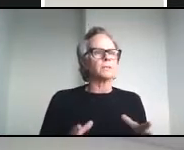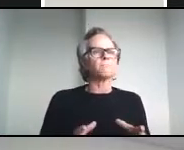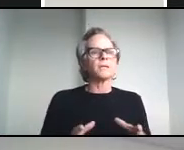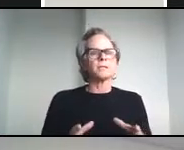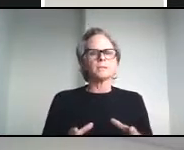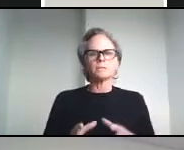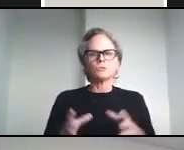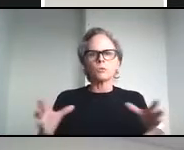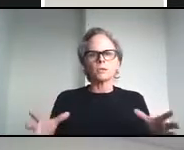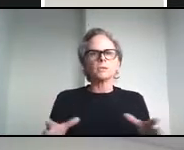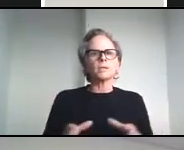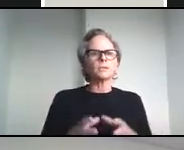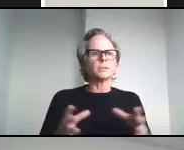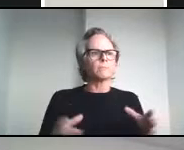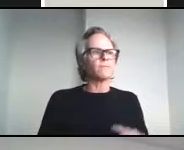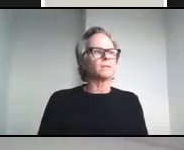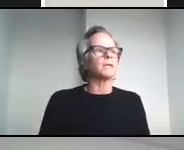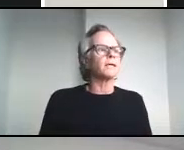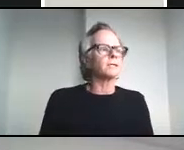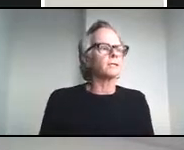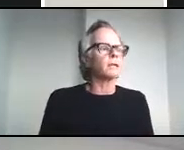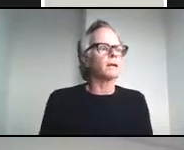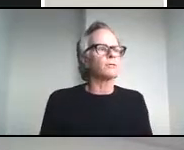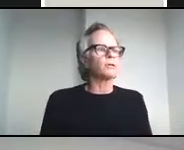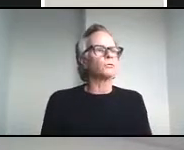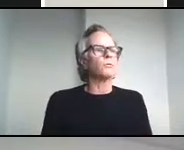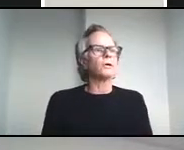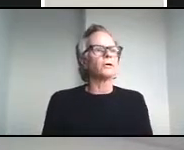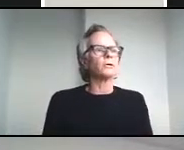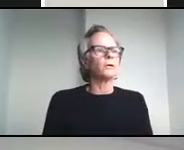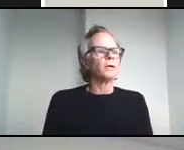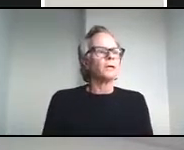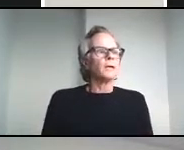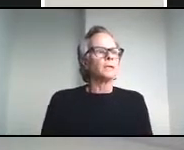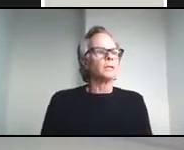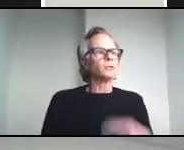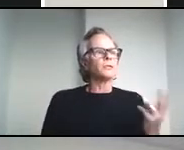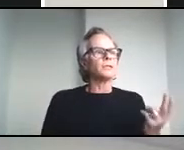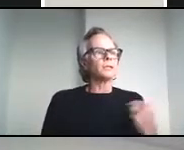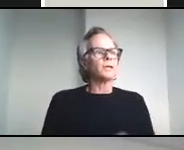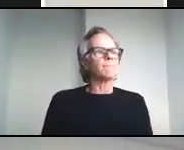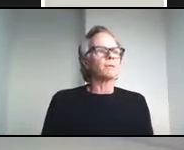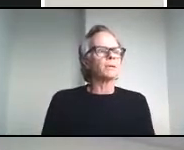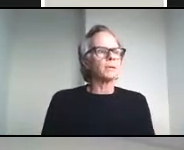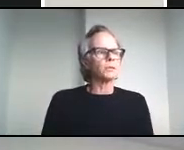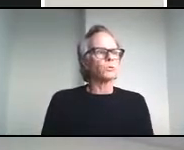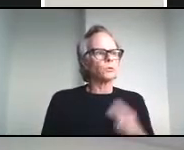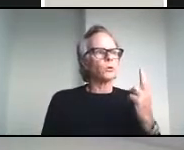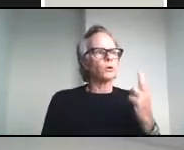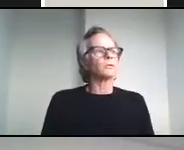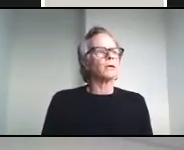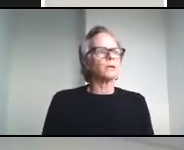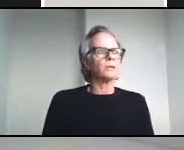double height space. It gives you orientation and provides light in the library, as you well know. And then you see at the top of the page,